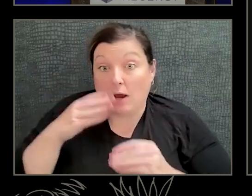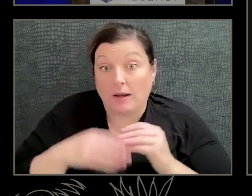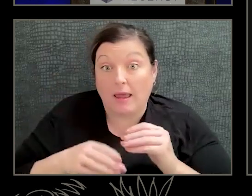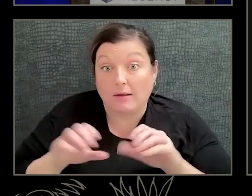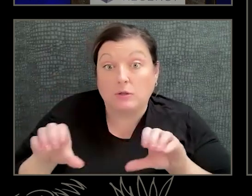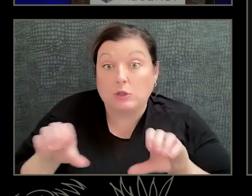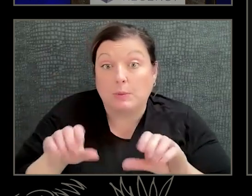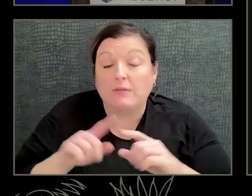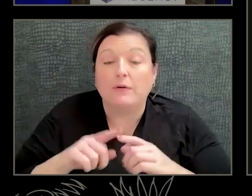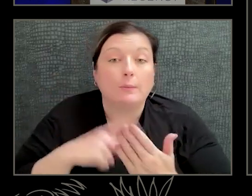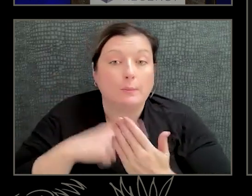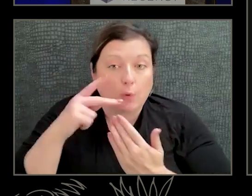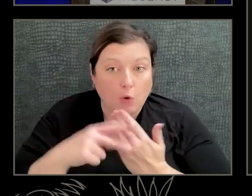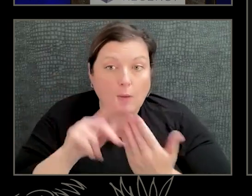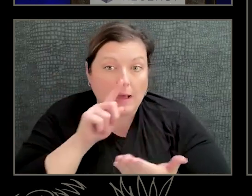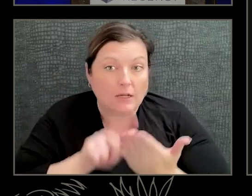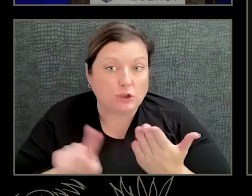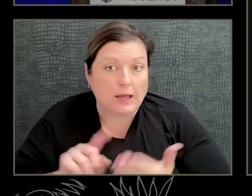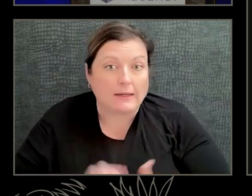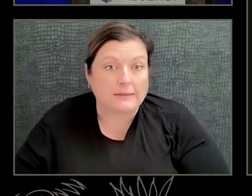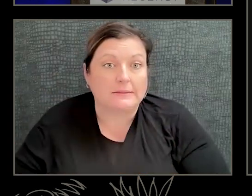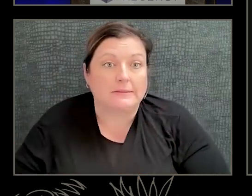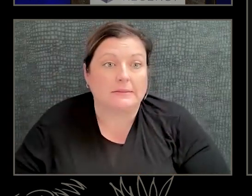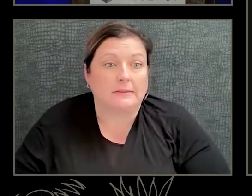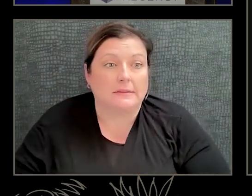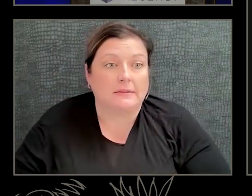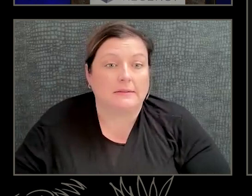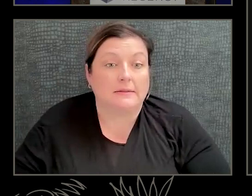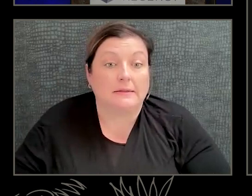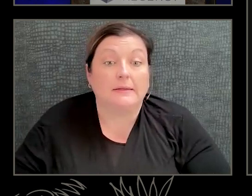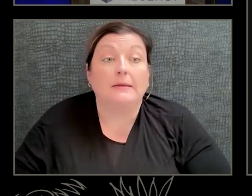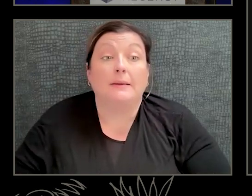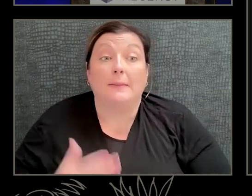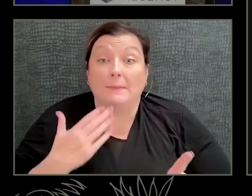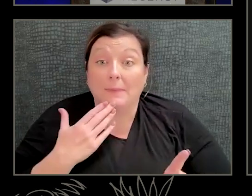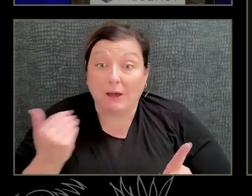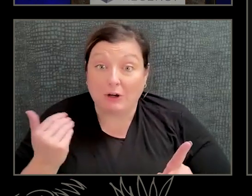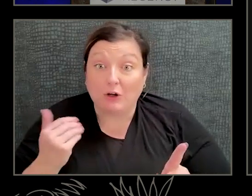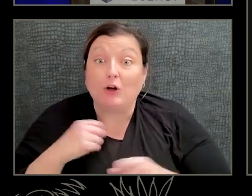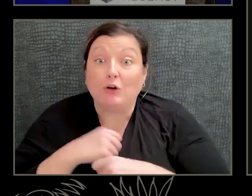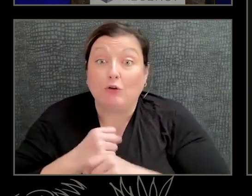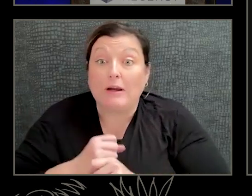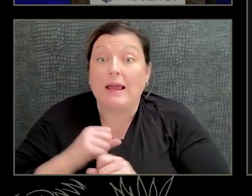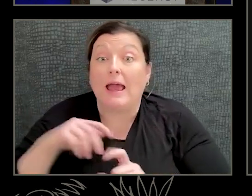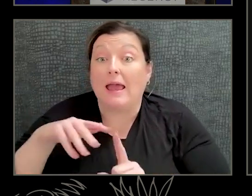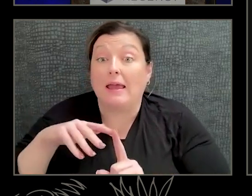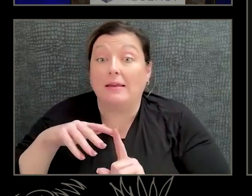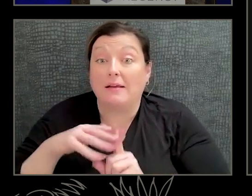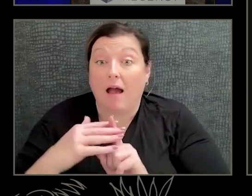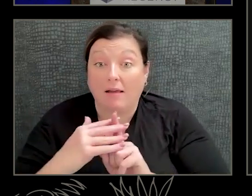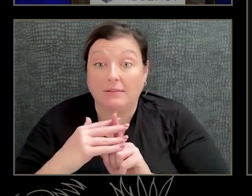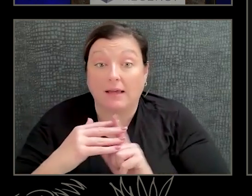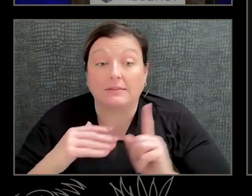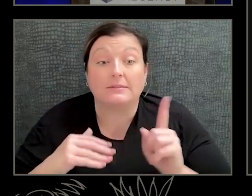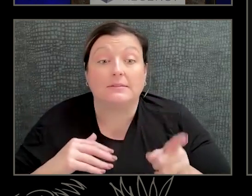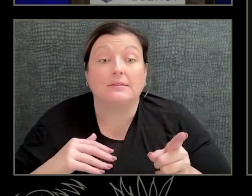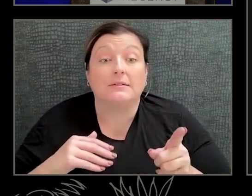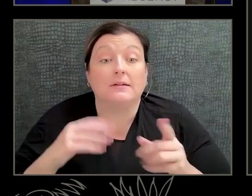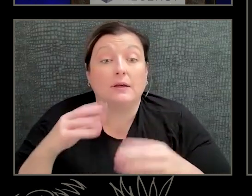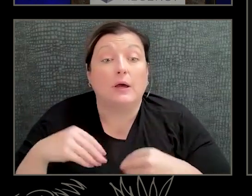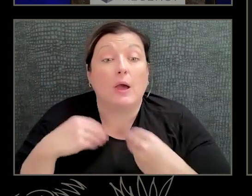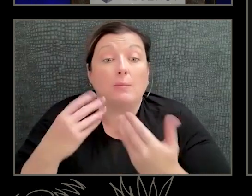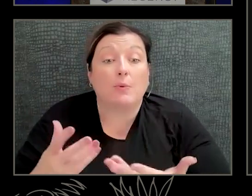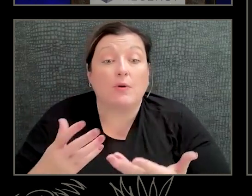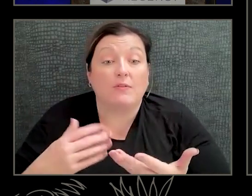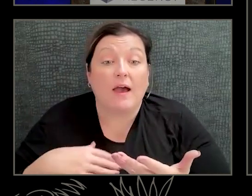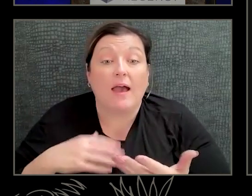perform programmatic checks. Better yet, create a context and provide the ability instance to the app